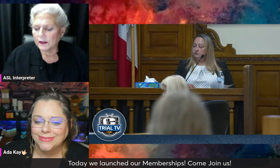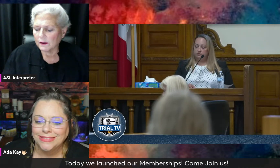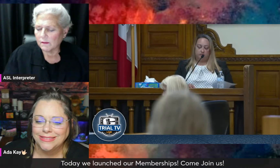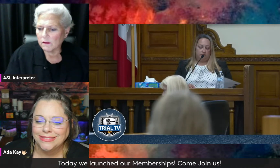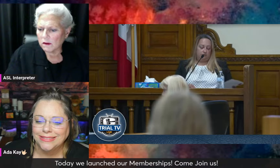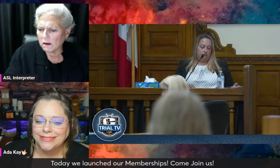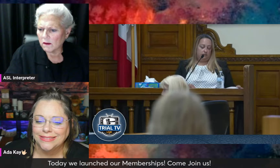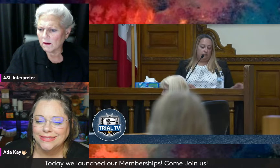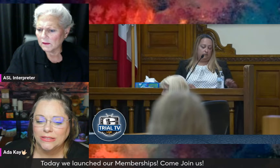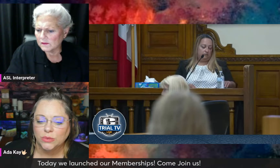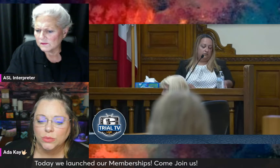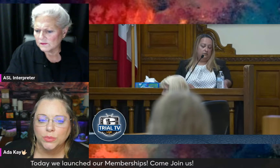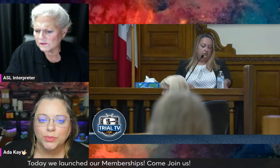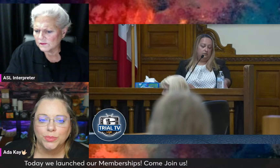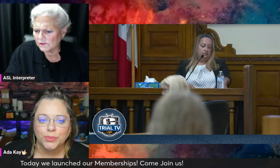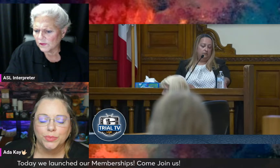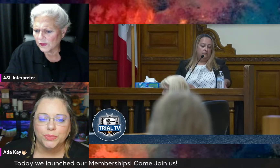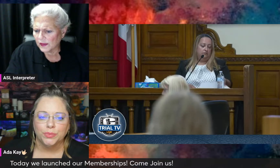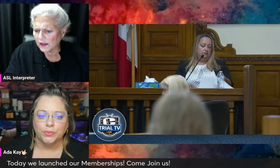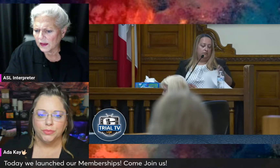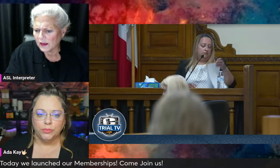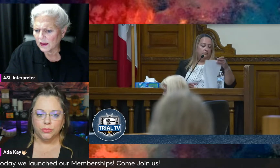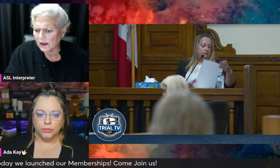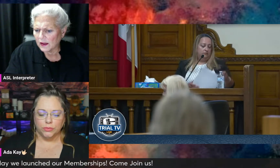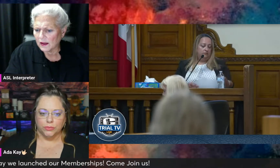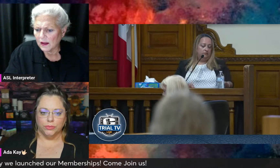we get over to State's Exhibit 38.